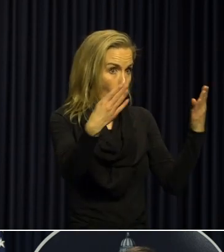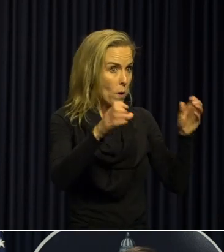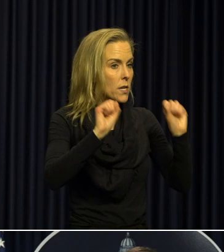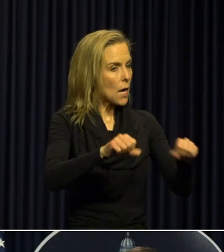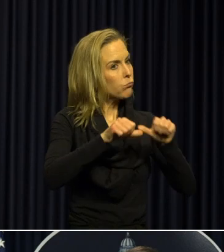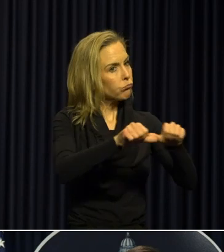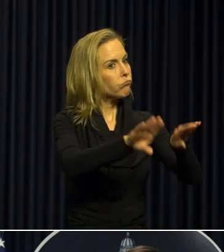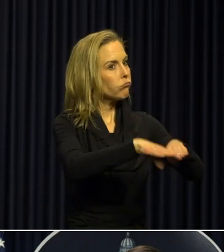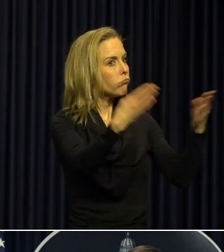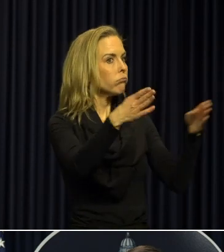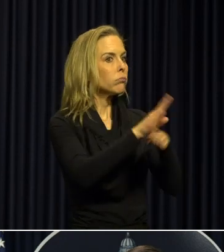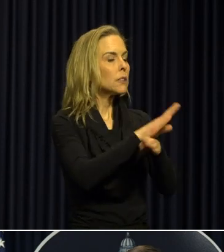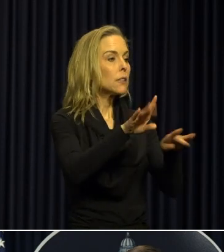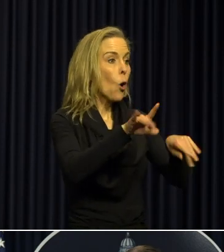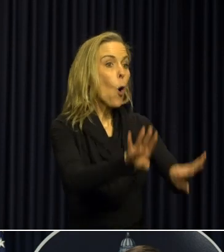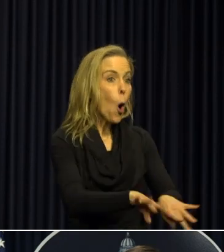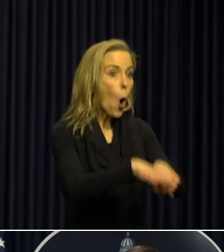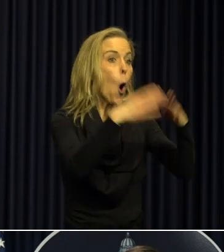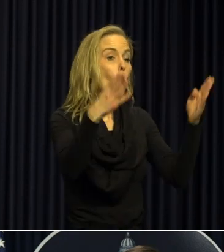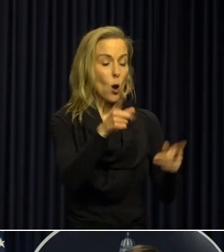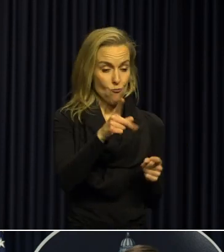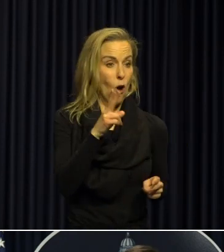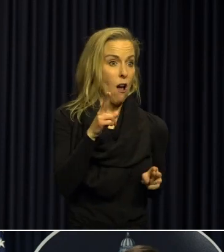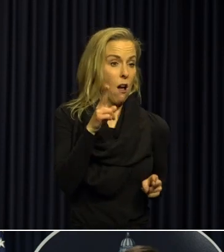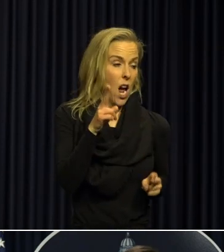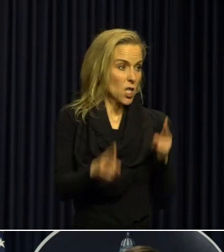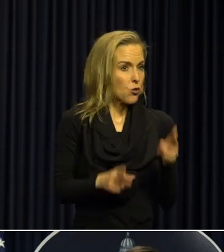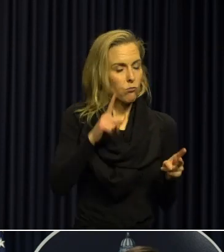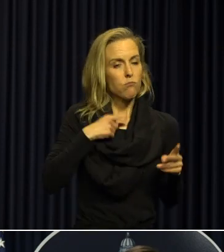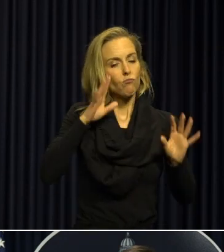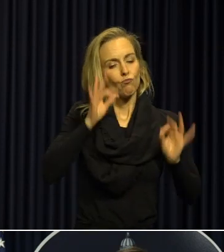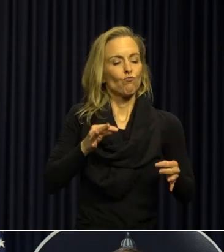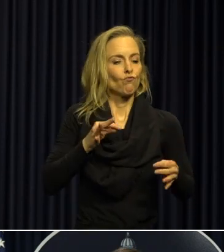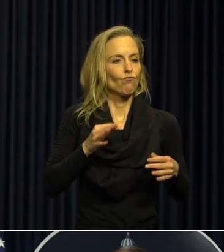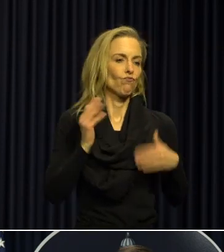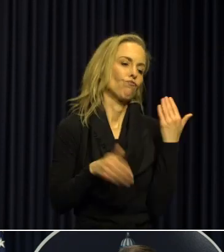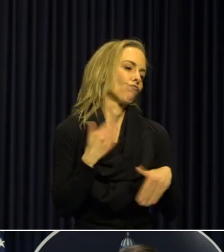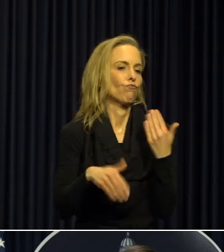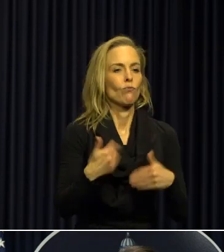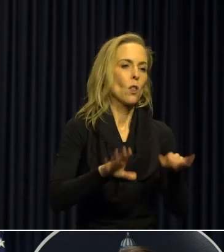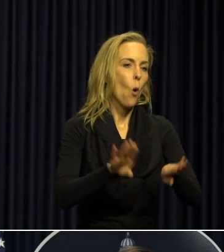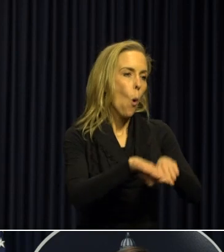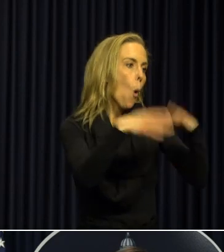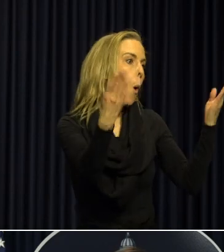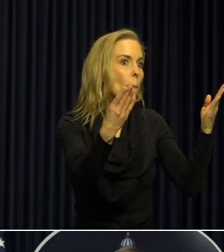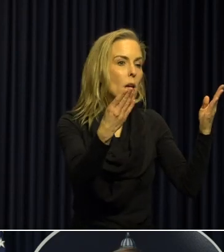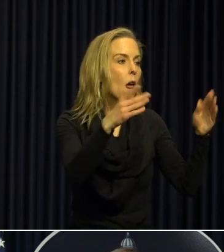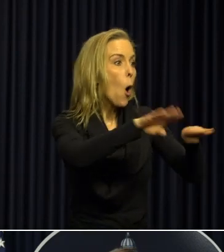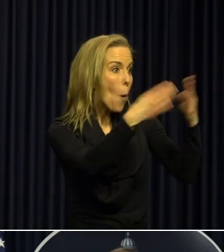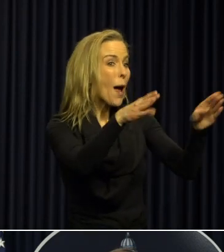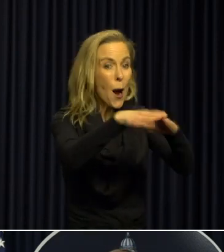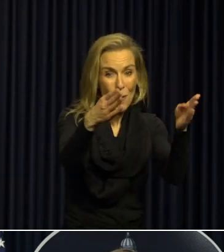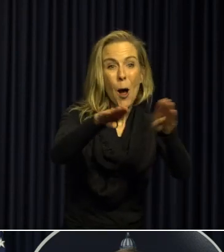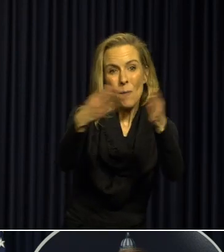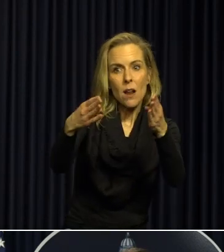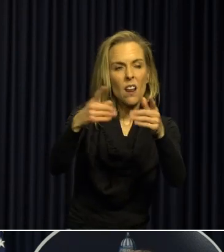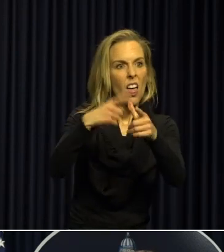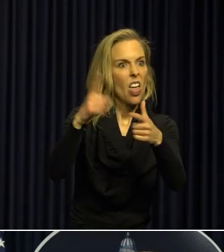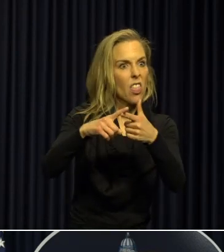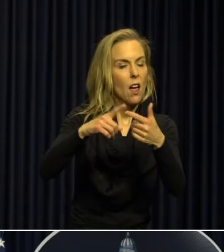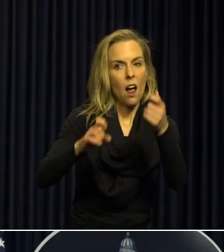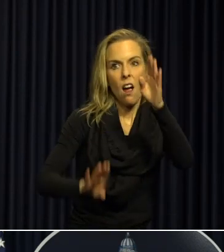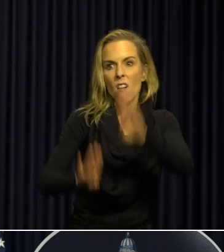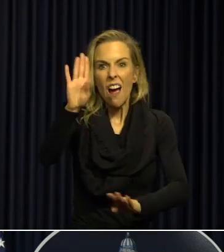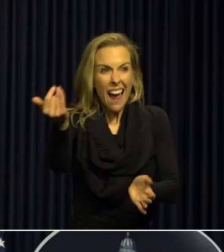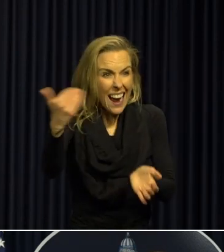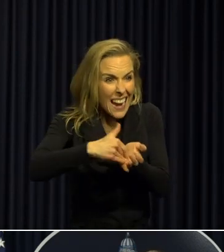open instead of you rush certain decisions and then you have to pull them all back. And that's the way this virus